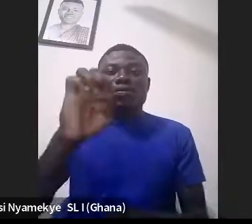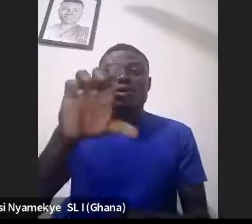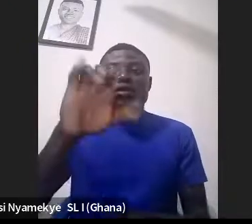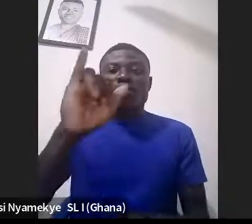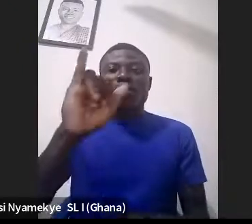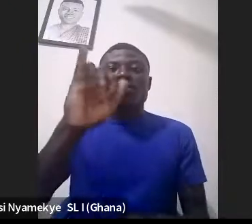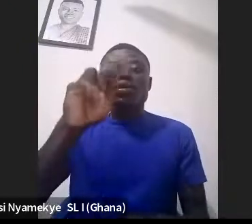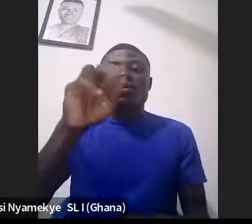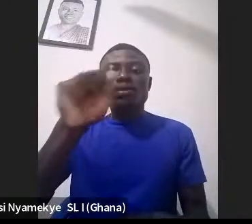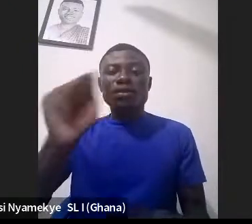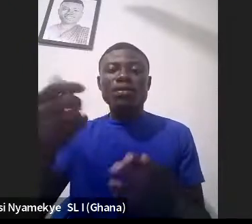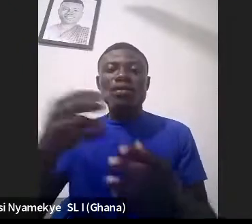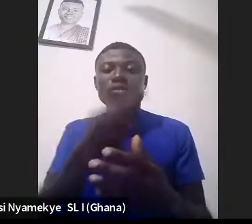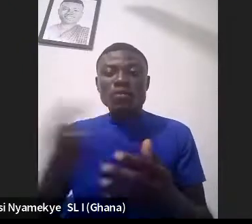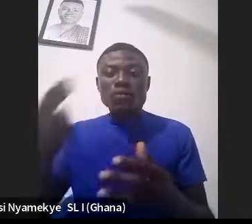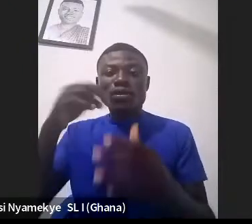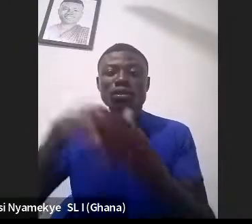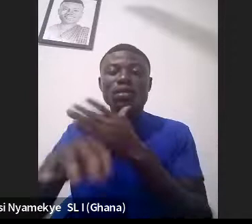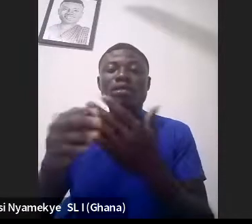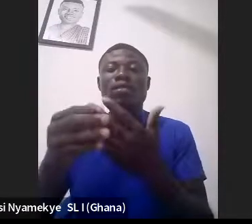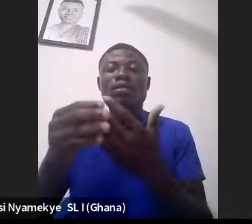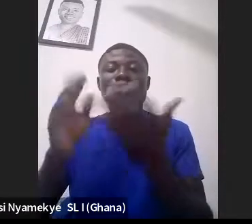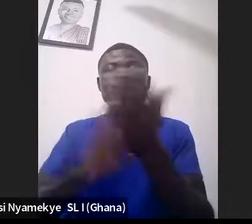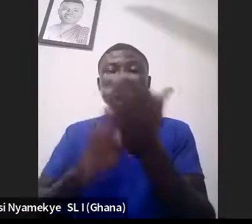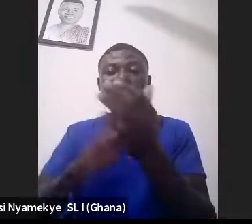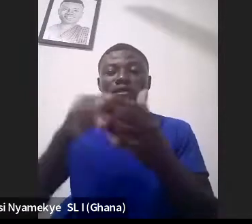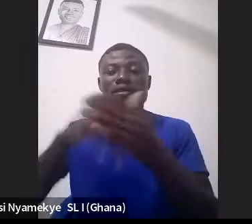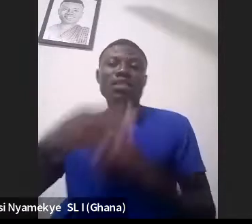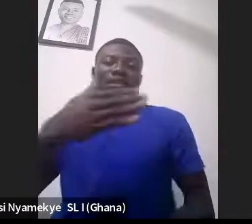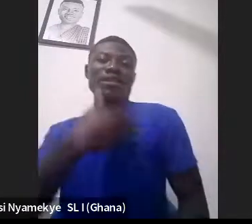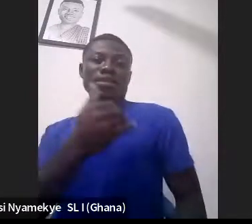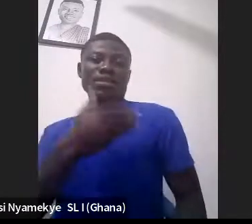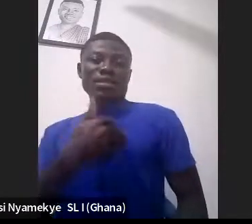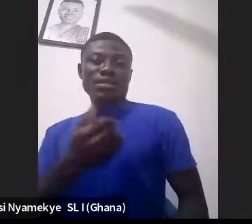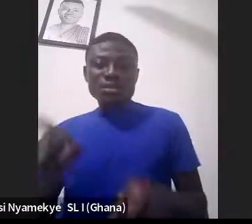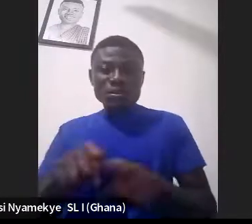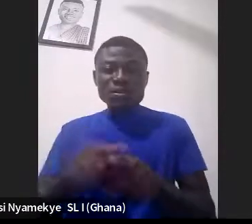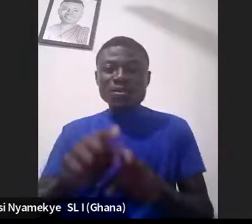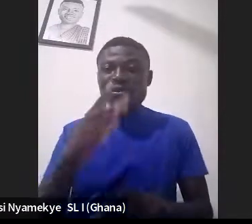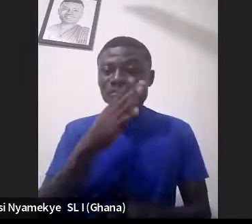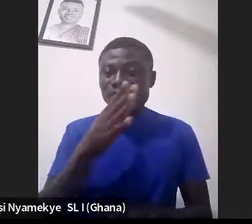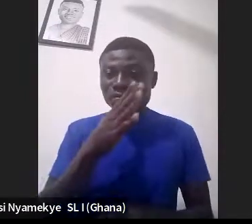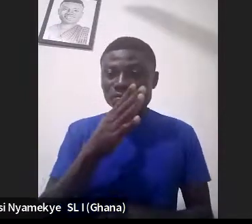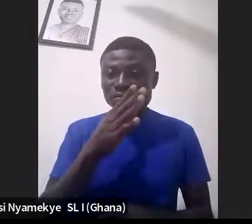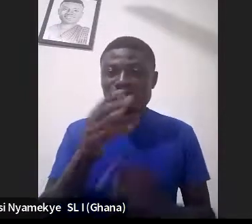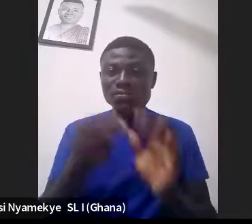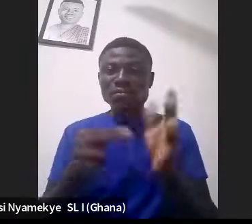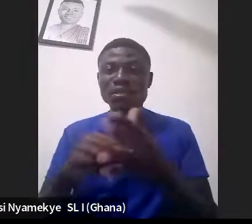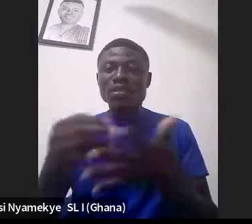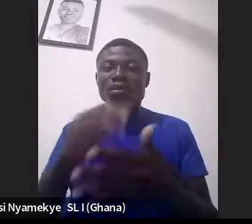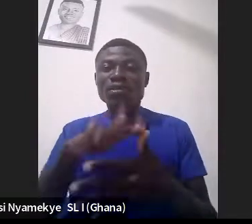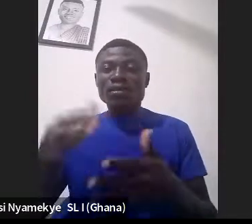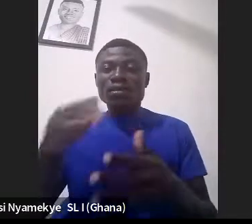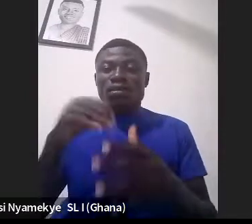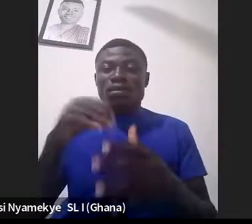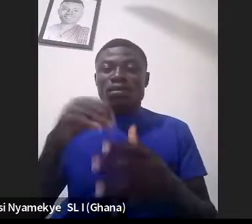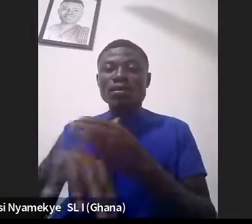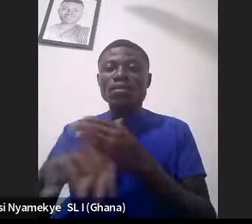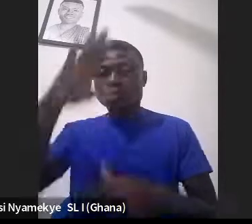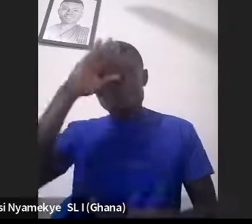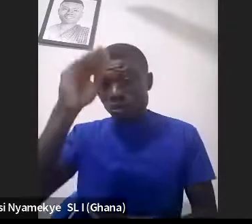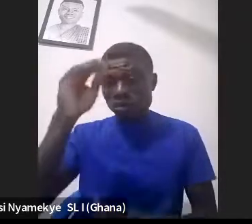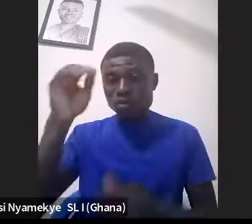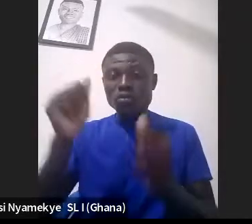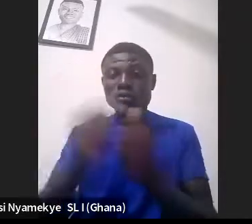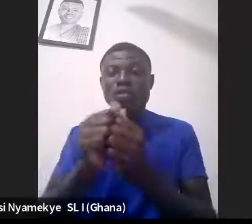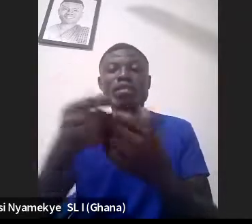in Montreal, Quebec, Canada. She's also the mother of an elementary-aged incredible boy with dyslexia.